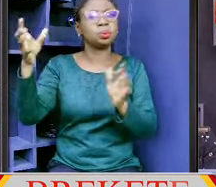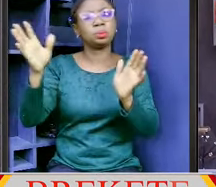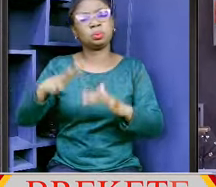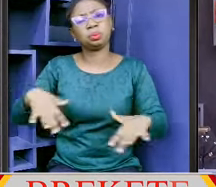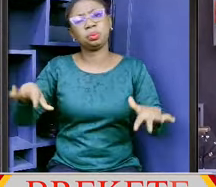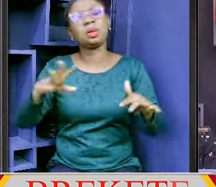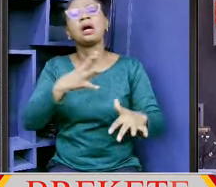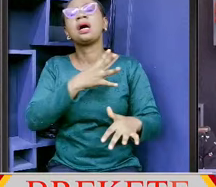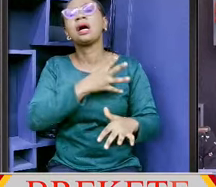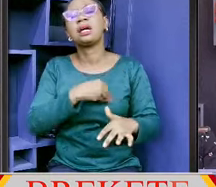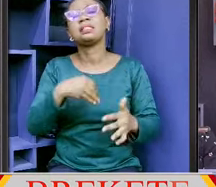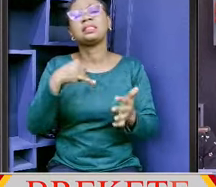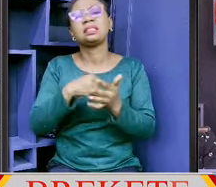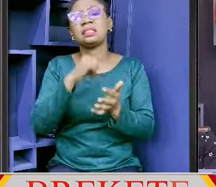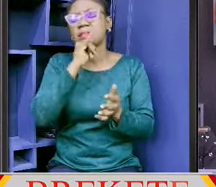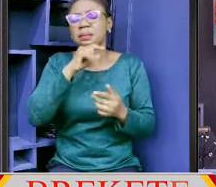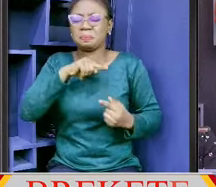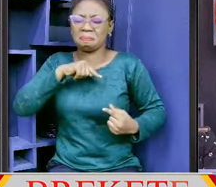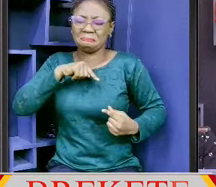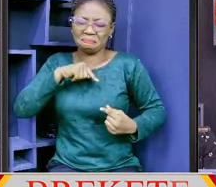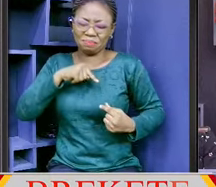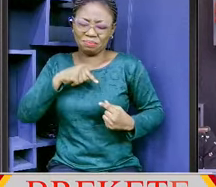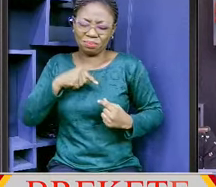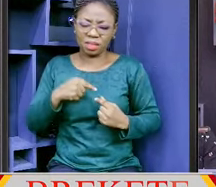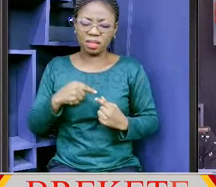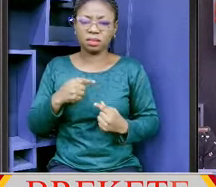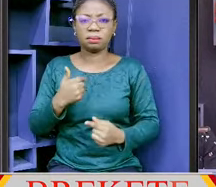And the thing, they pain me.